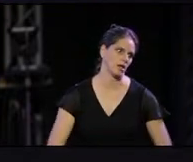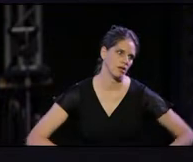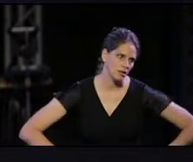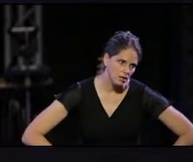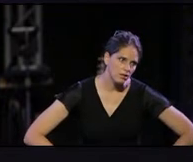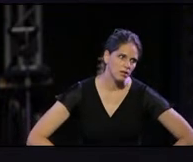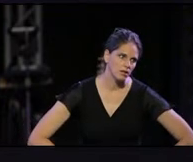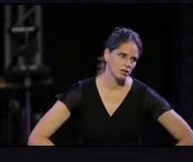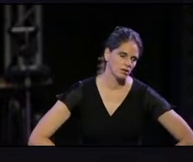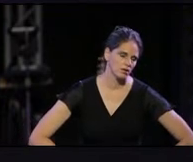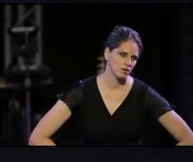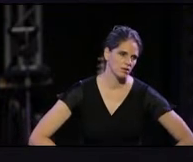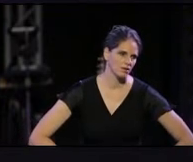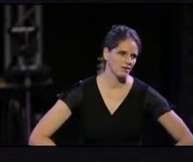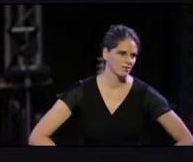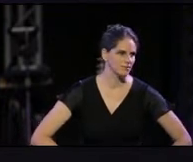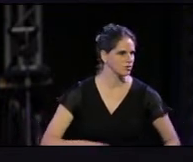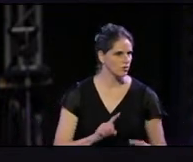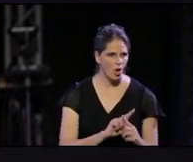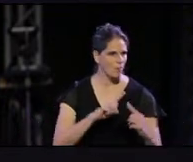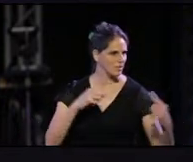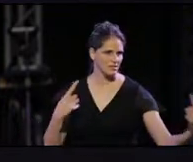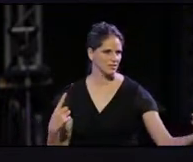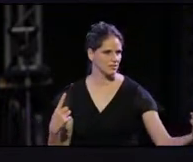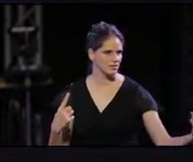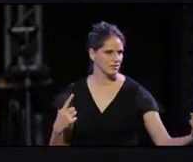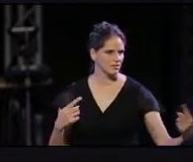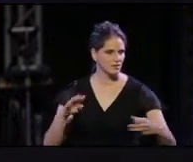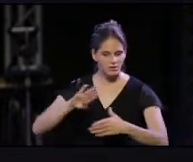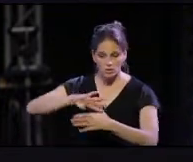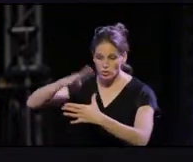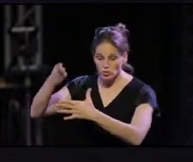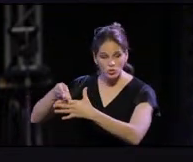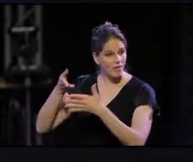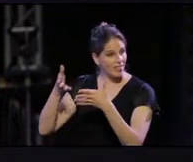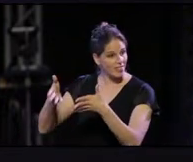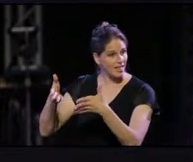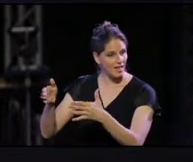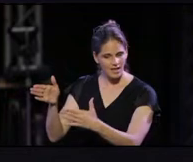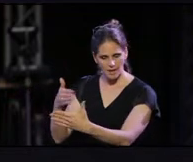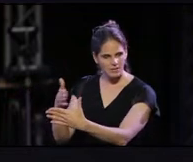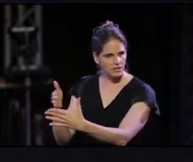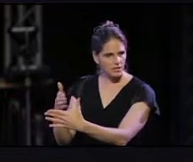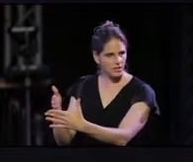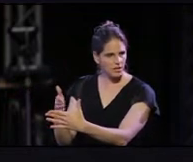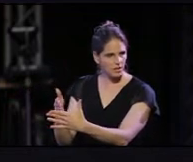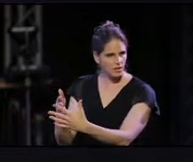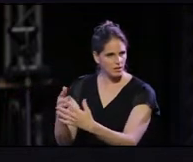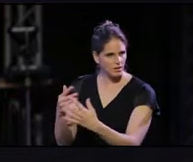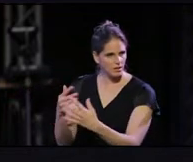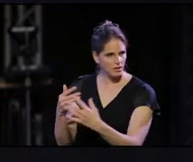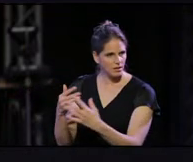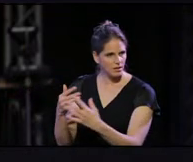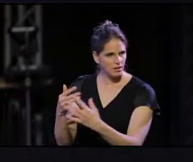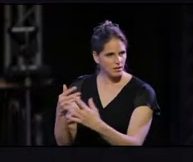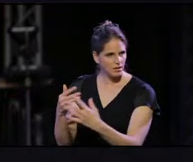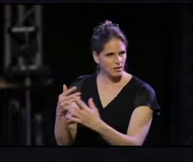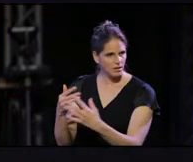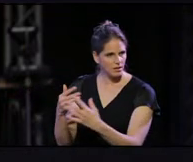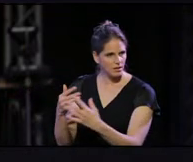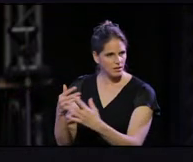opposite. His tomb is there, it's empty, and now he goes